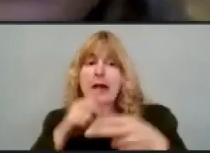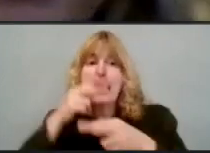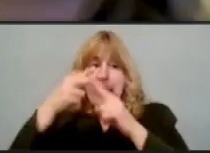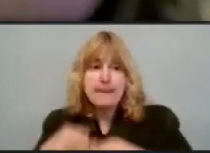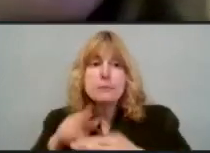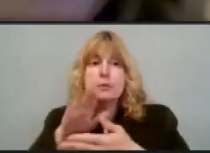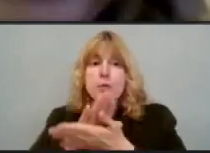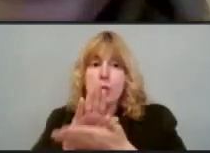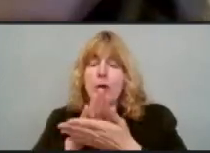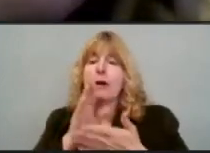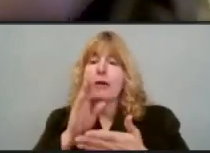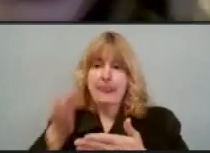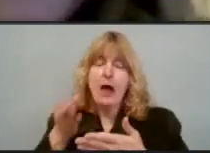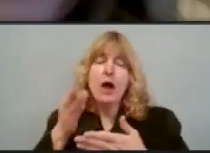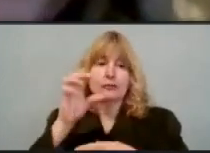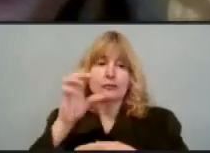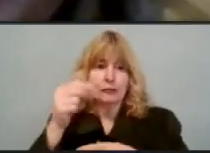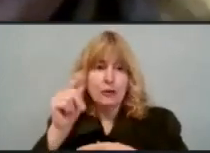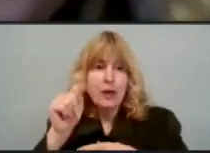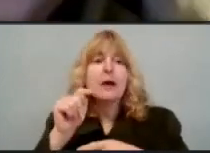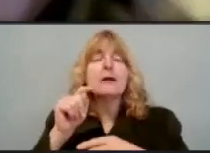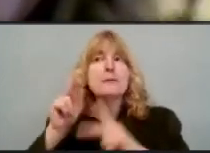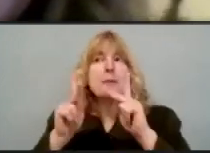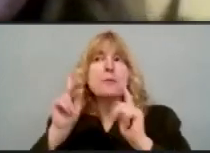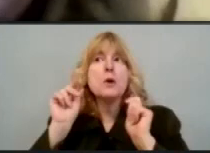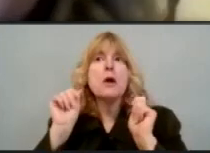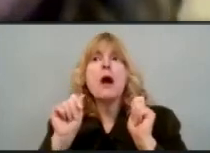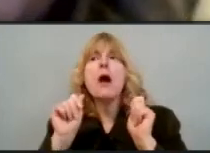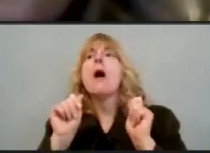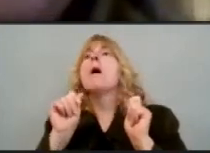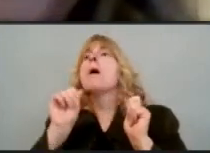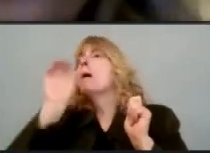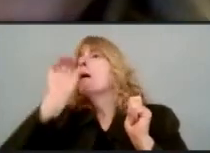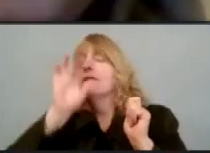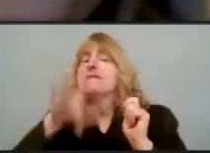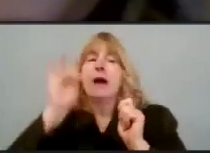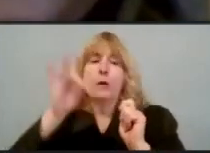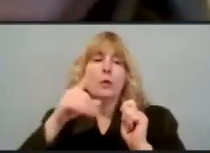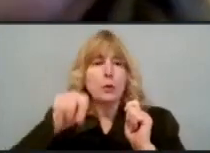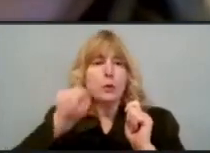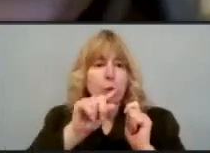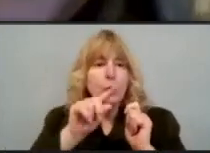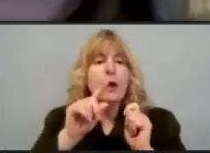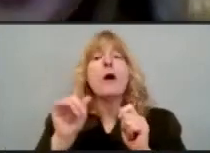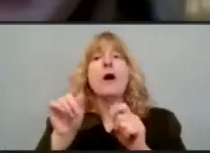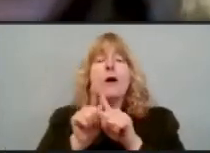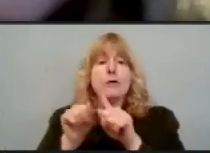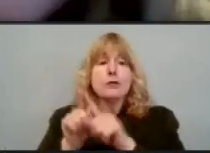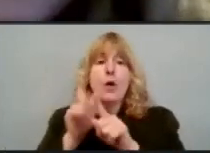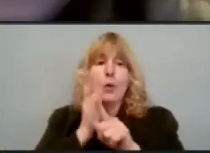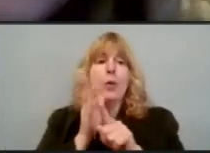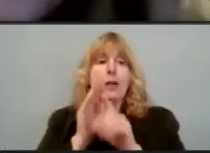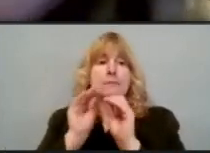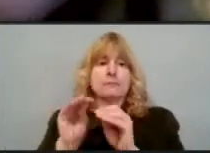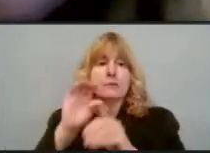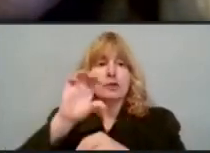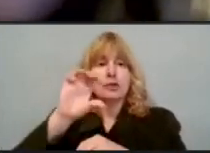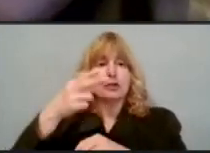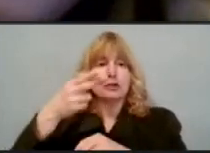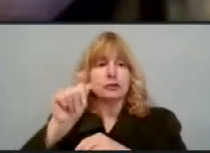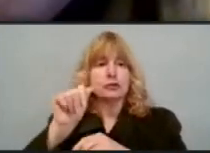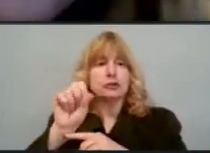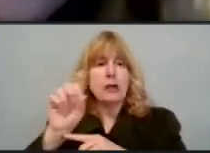people know where they can find you all. Mm-hmm. And we'll also make sure that we put